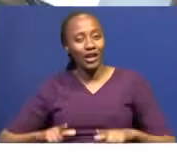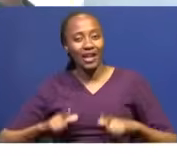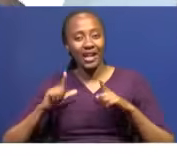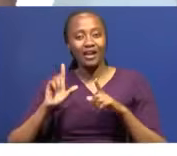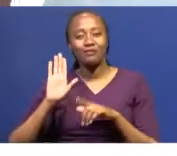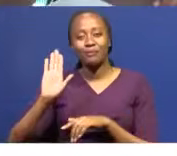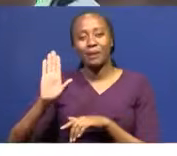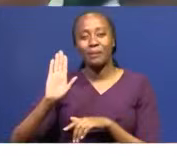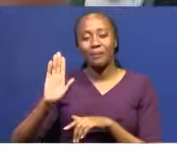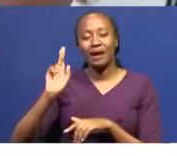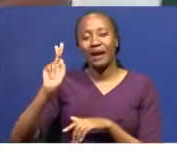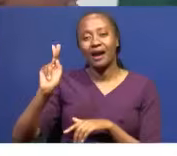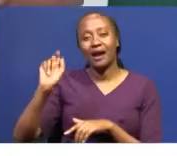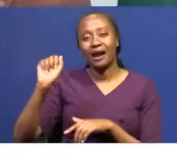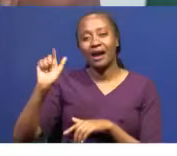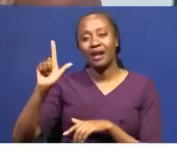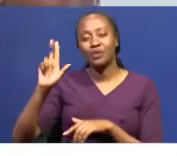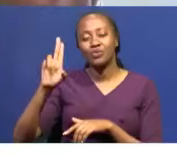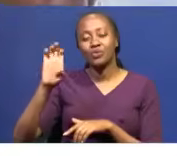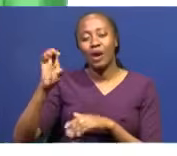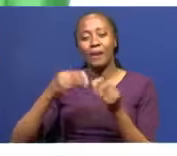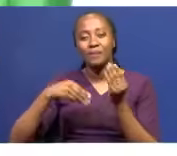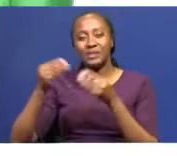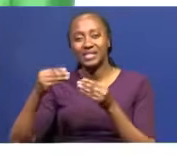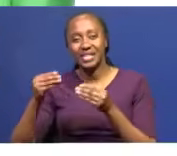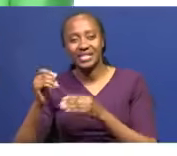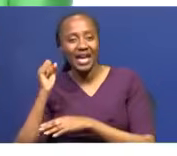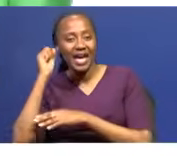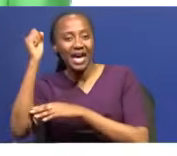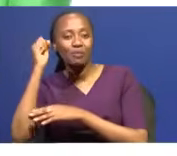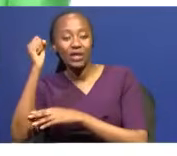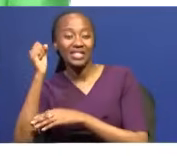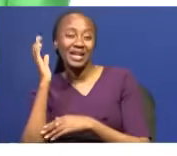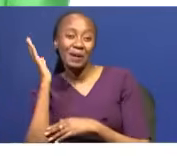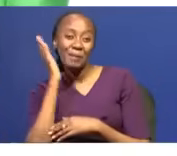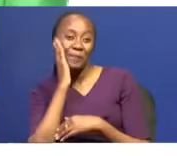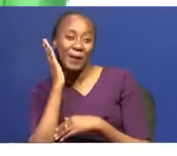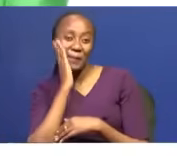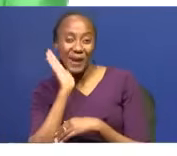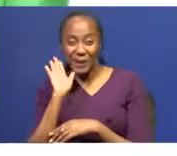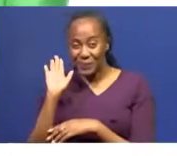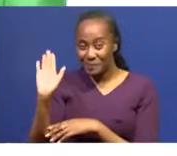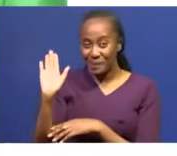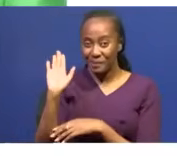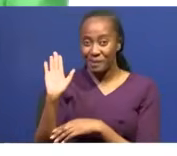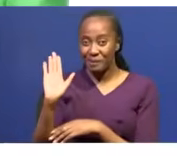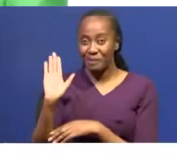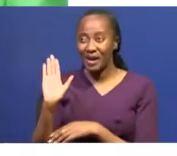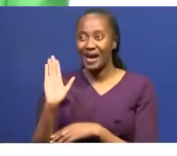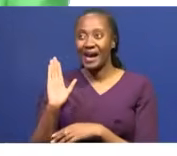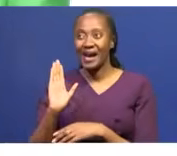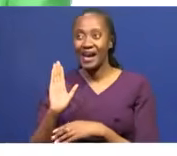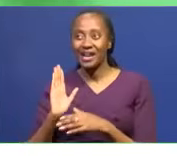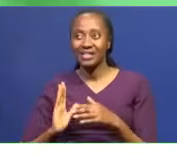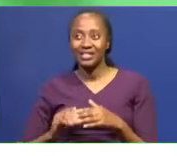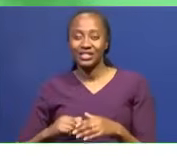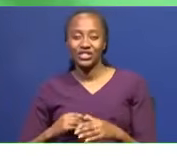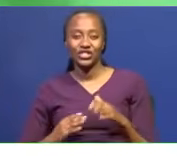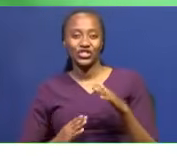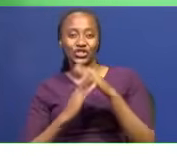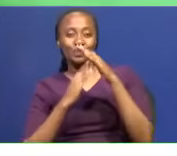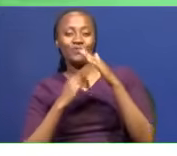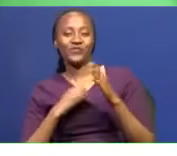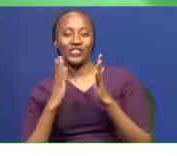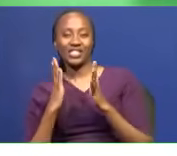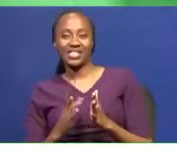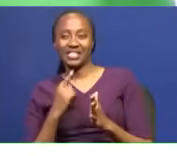in conservation, business, and politics. His mother, Mama Deborah Kavu, was the chief guest at the book launch. He says